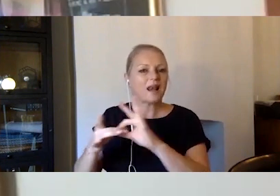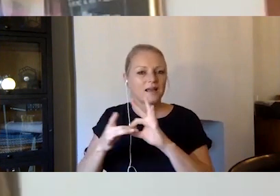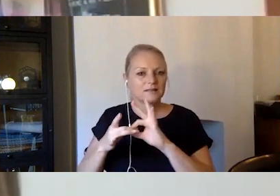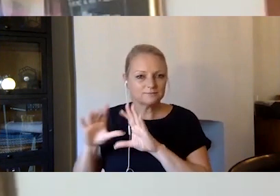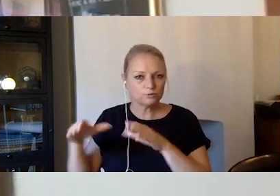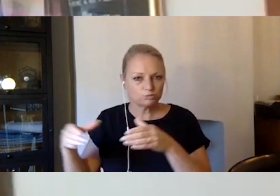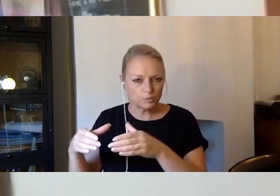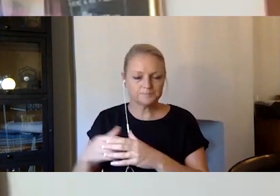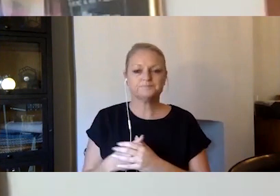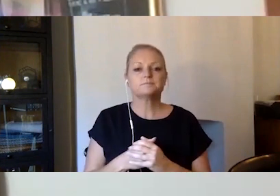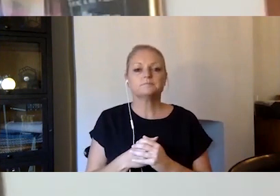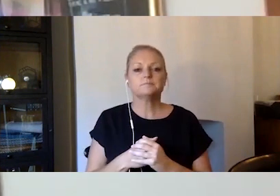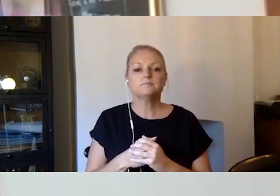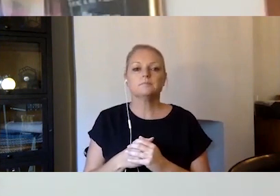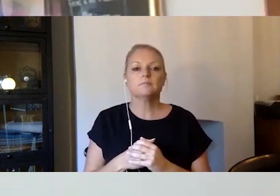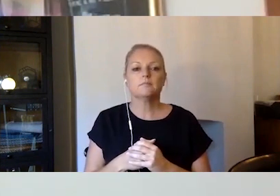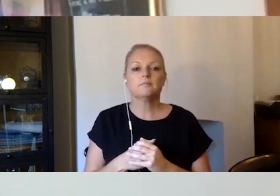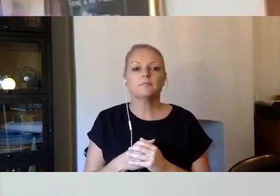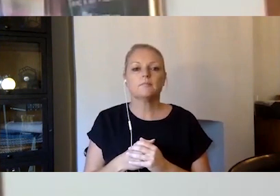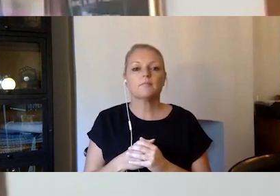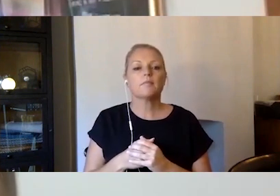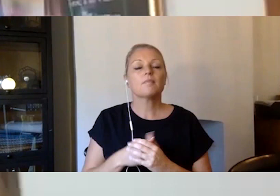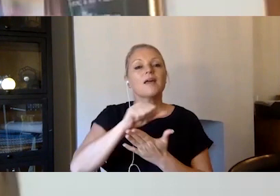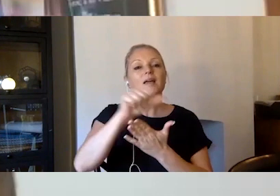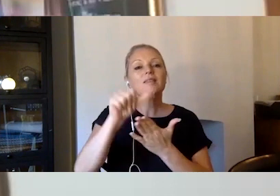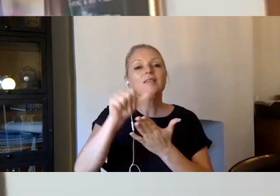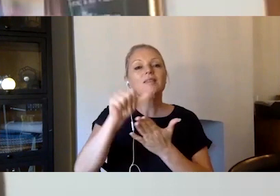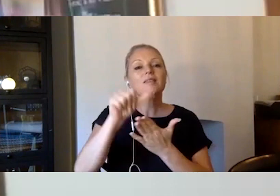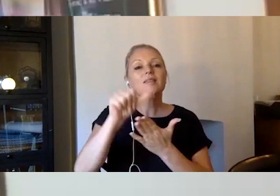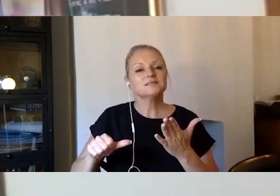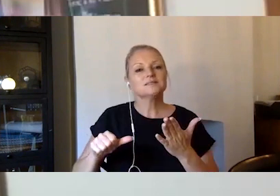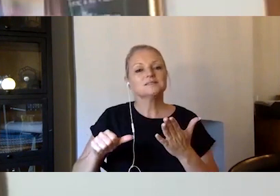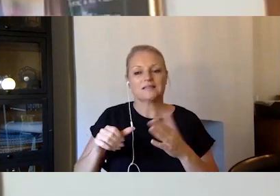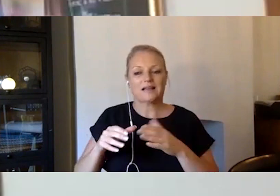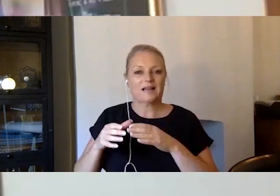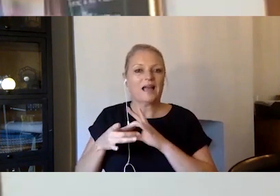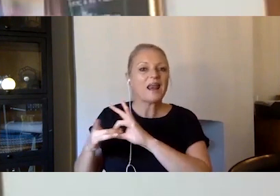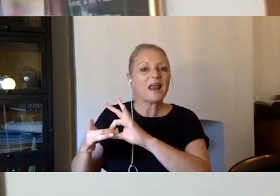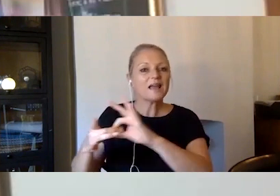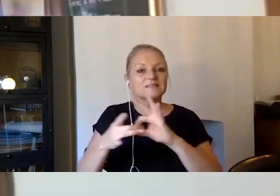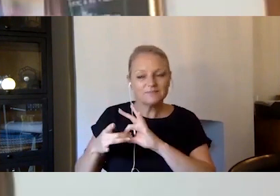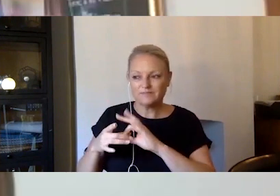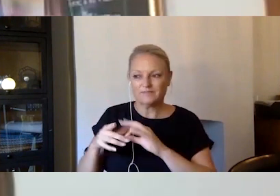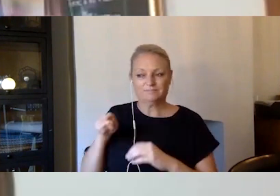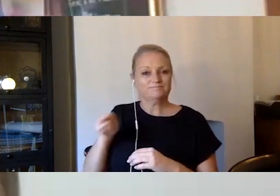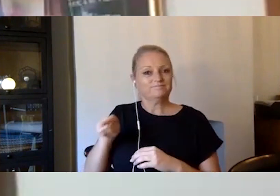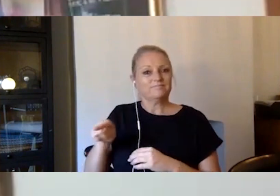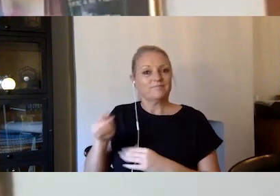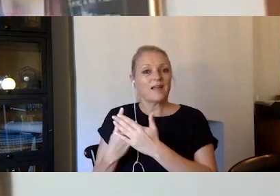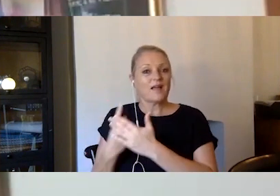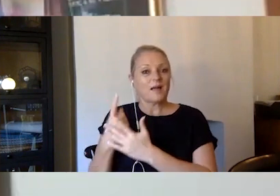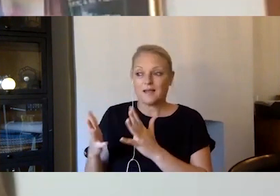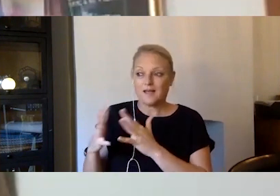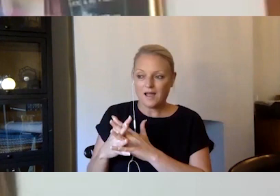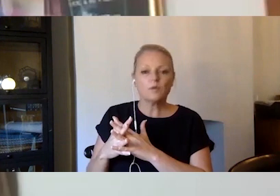you who might not be familiar with it, the Arts Wellbeing Collective is an Arts Centre Melbourne initiative that comprises a